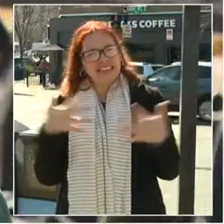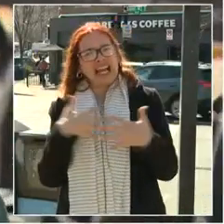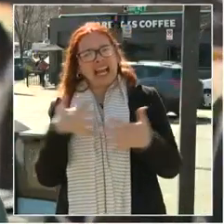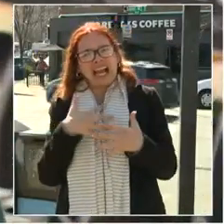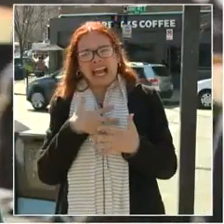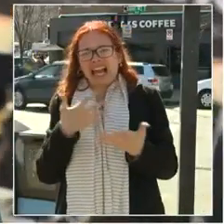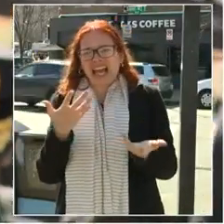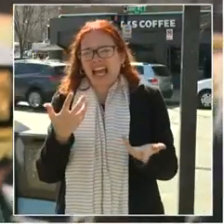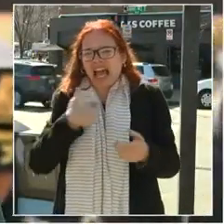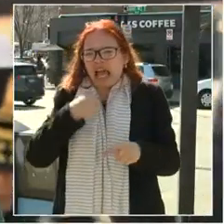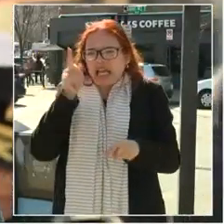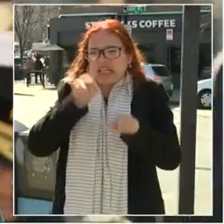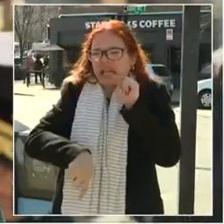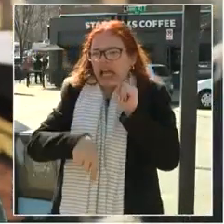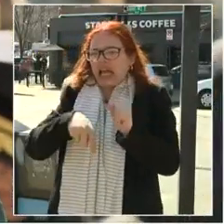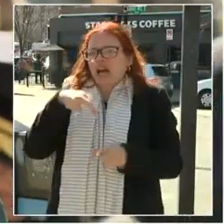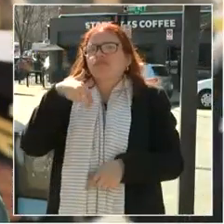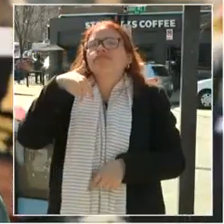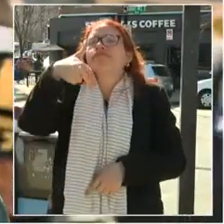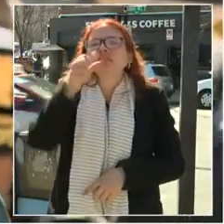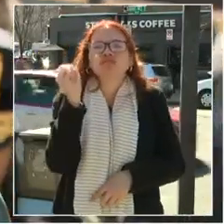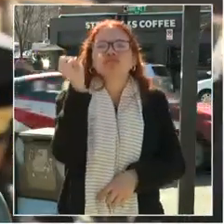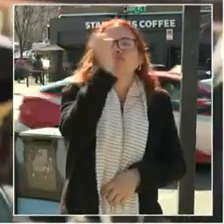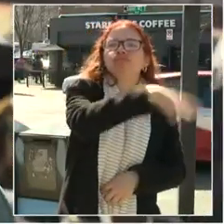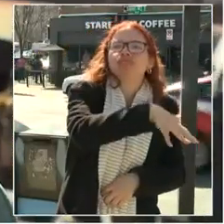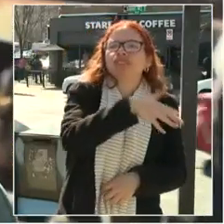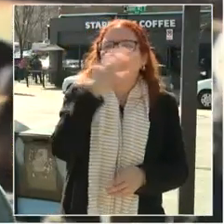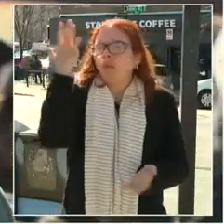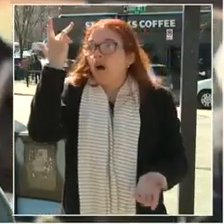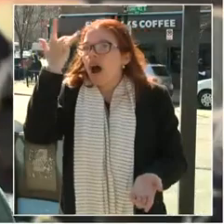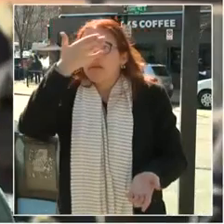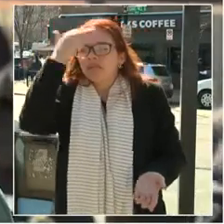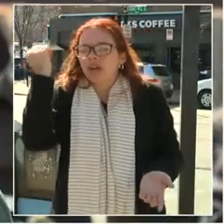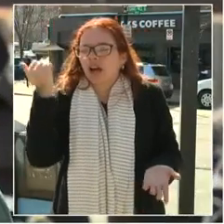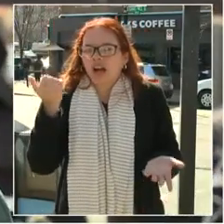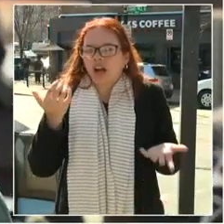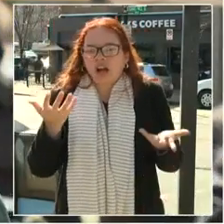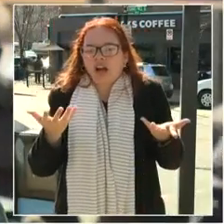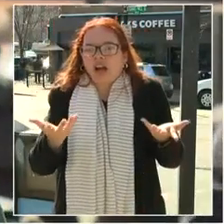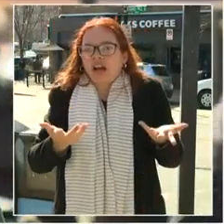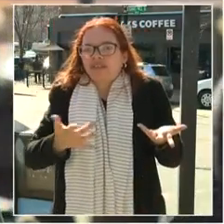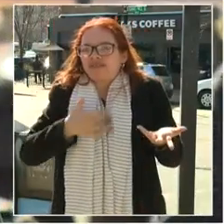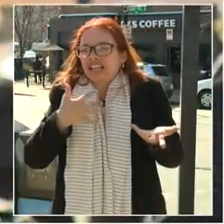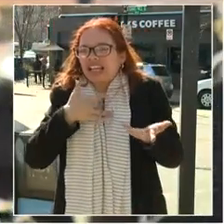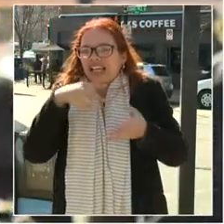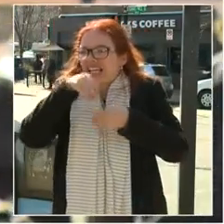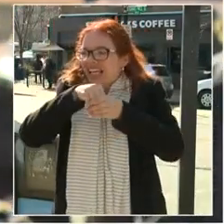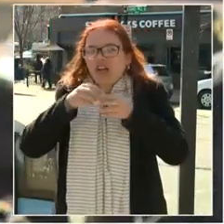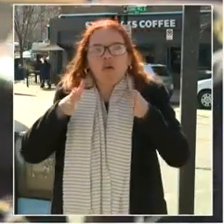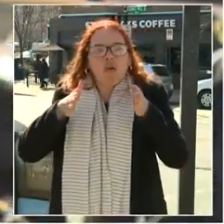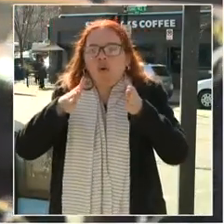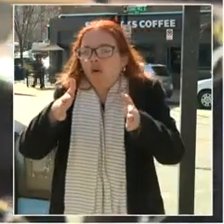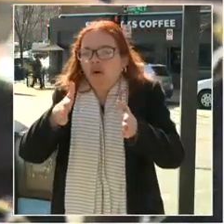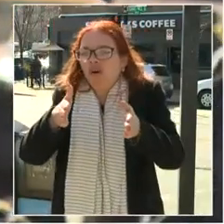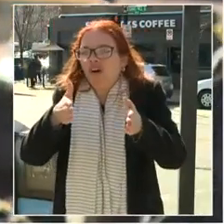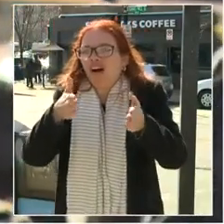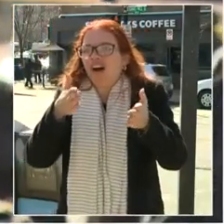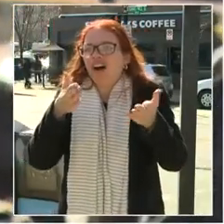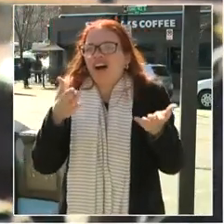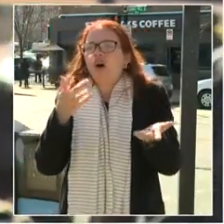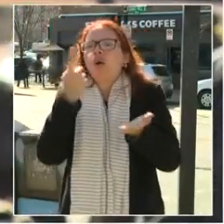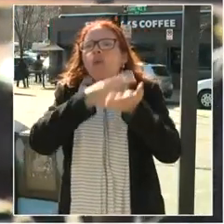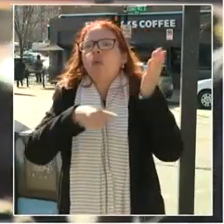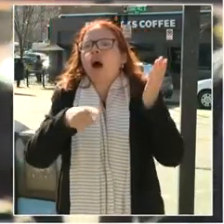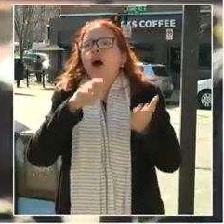down at night because he wandered the hall. Yes, ma'am. So I need What's the to status tell you, in the court